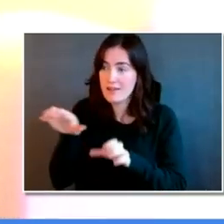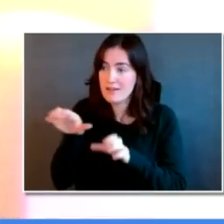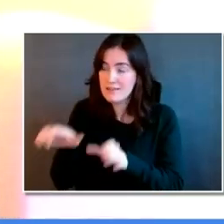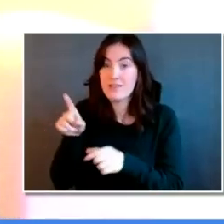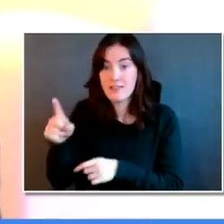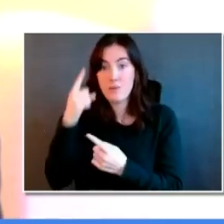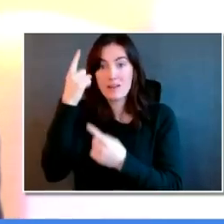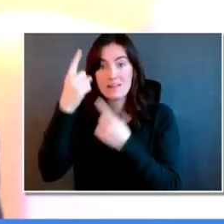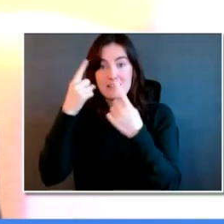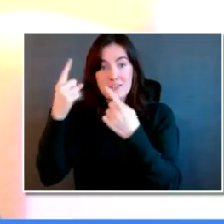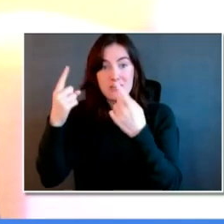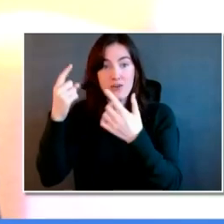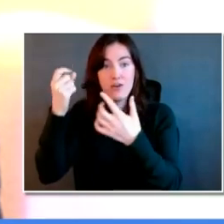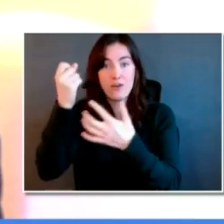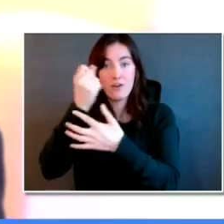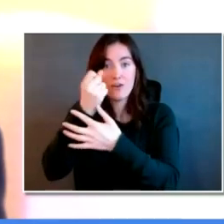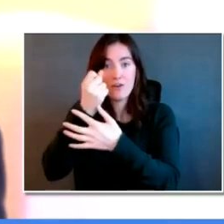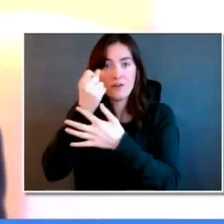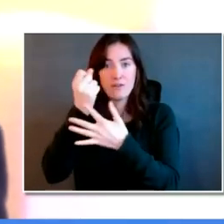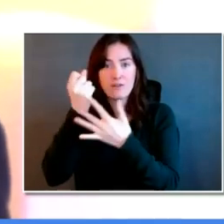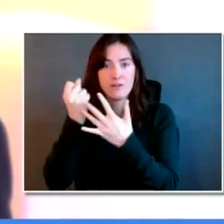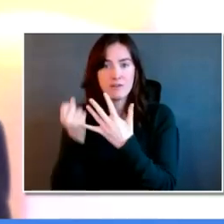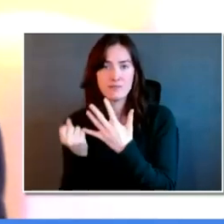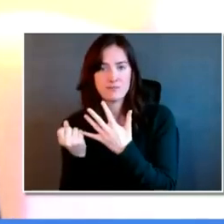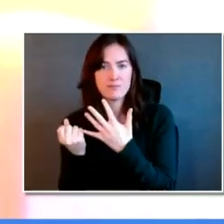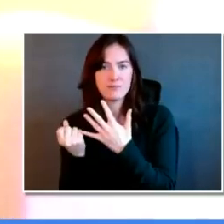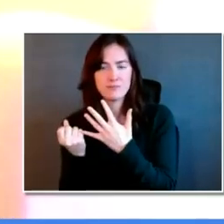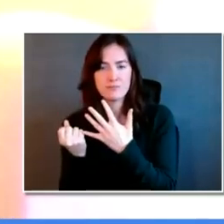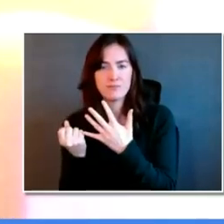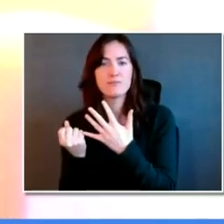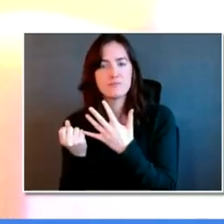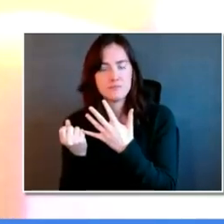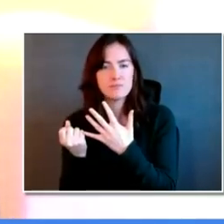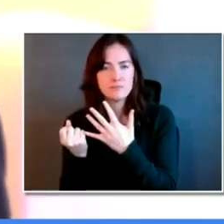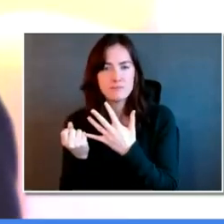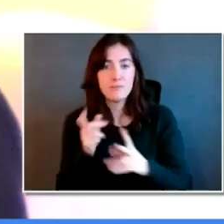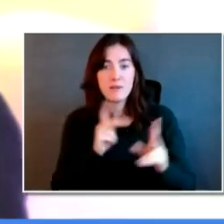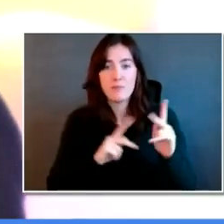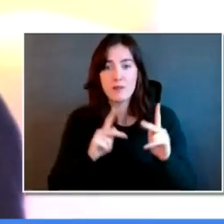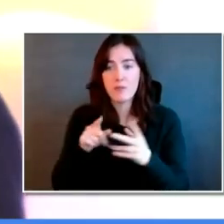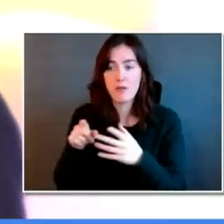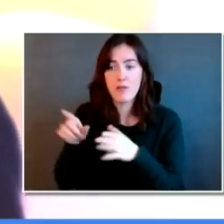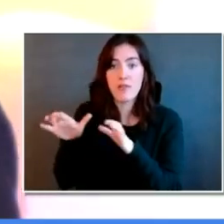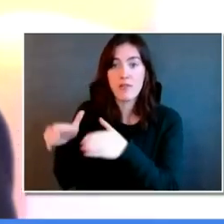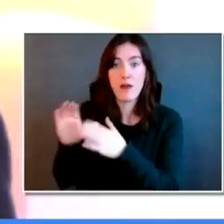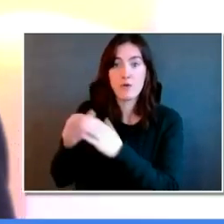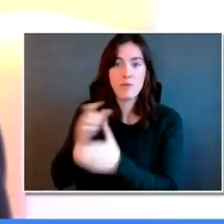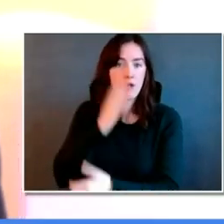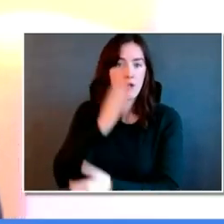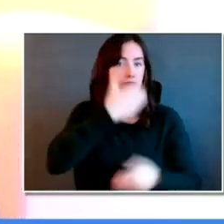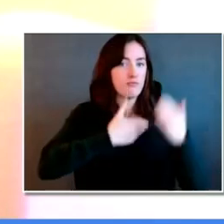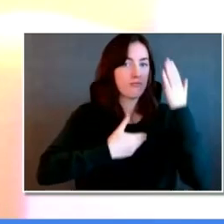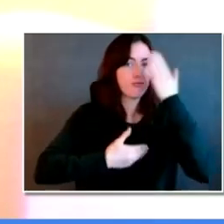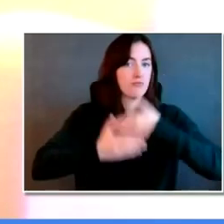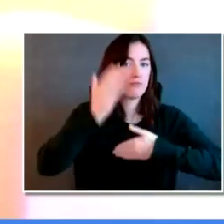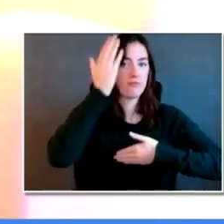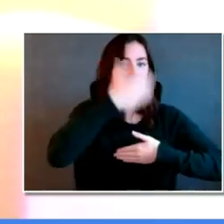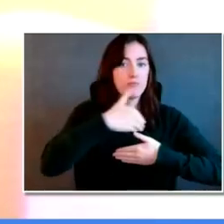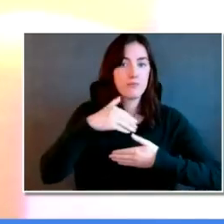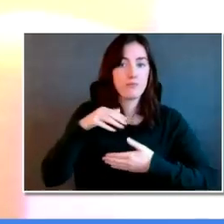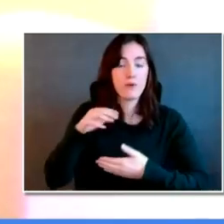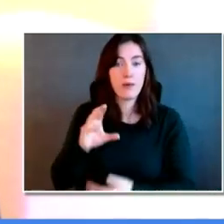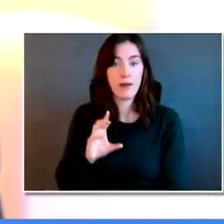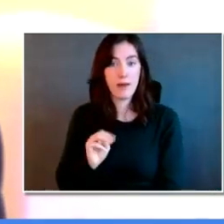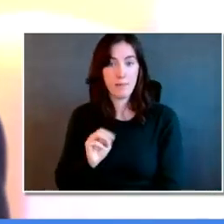at the bottom of the scale, people that perhaps nobody else was paying attention to. But Dr. King certainly was. These were some of the